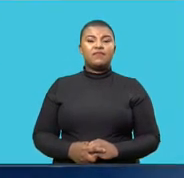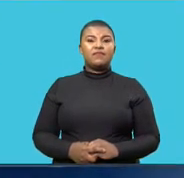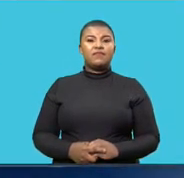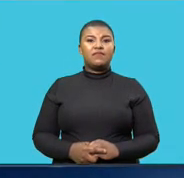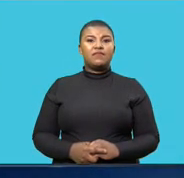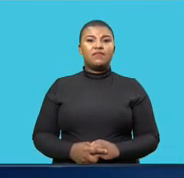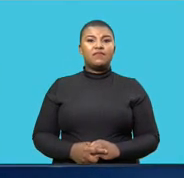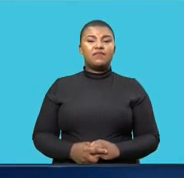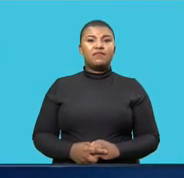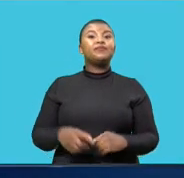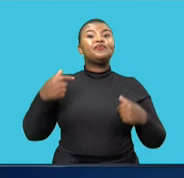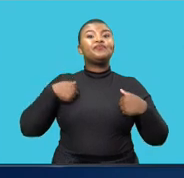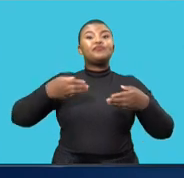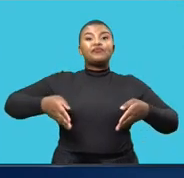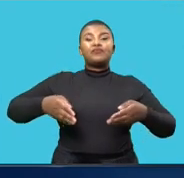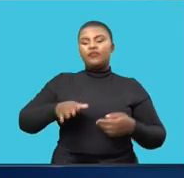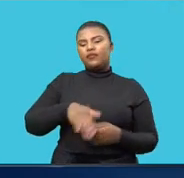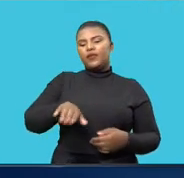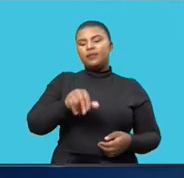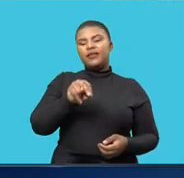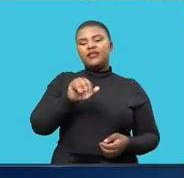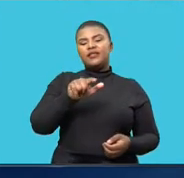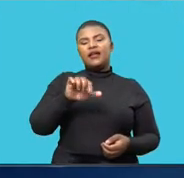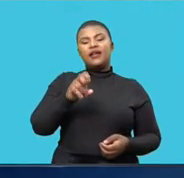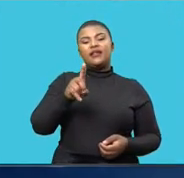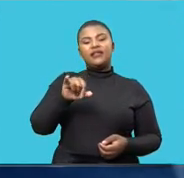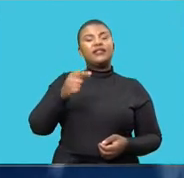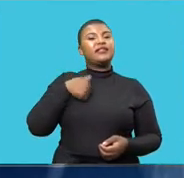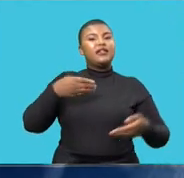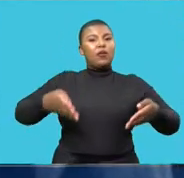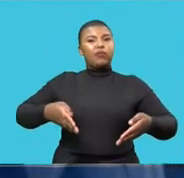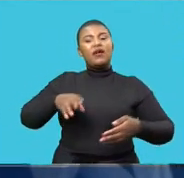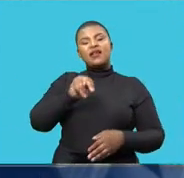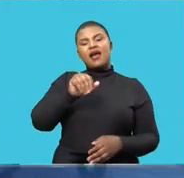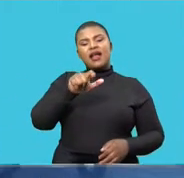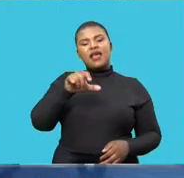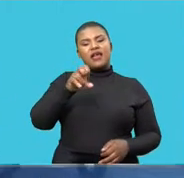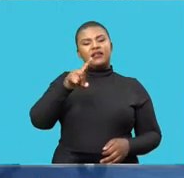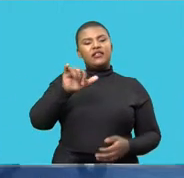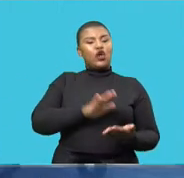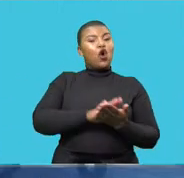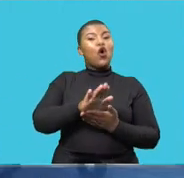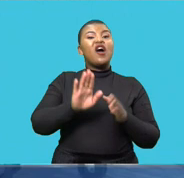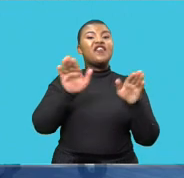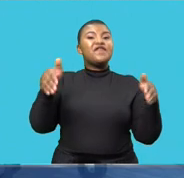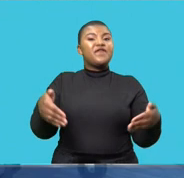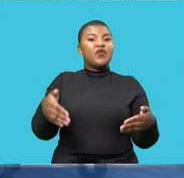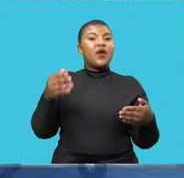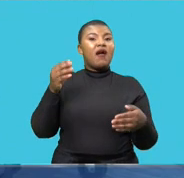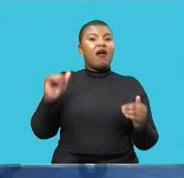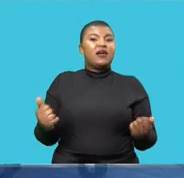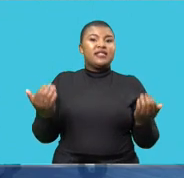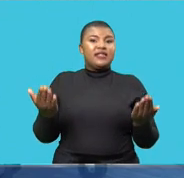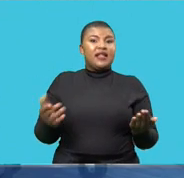You know, we are here in Naledi, at the Naledi Hall in Soweto, rather, where the funeral service of Neo Kang and Leon Jele